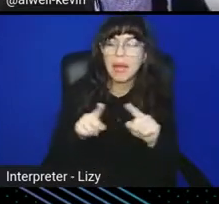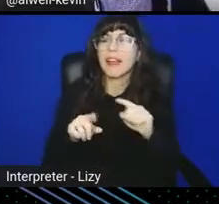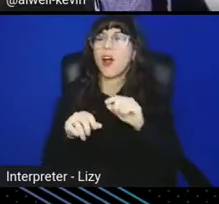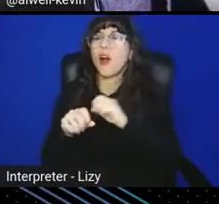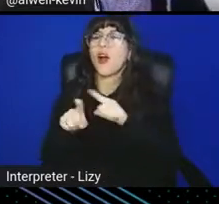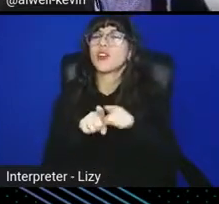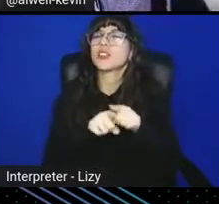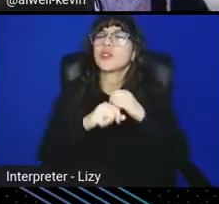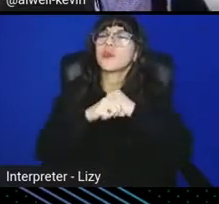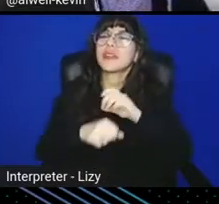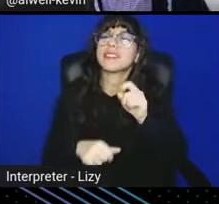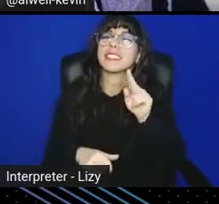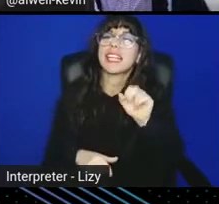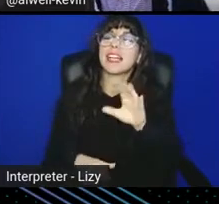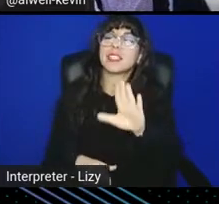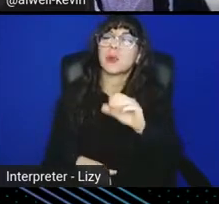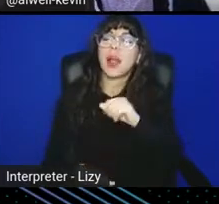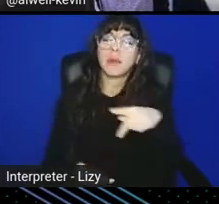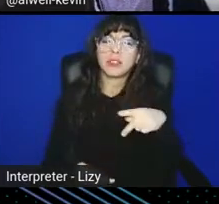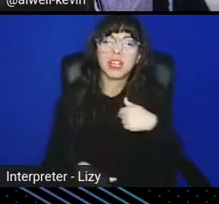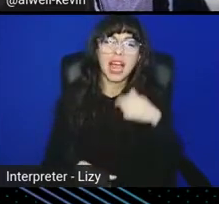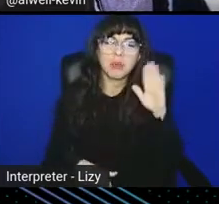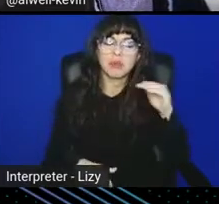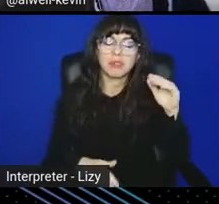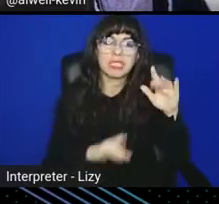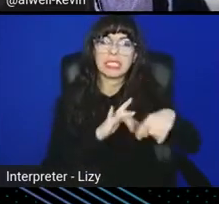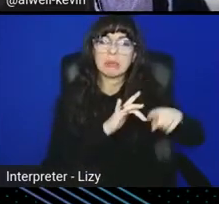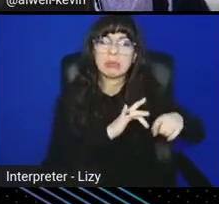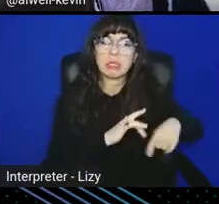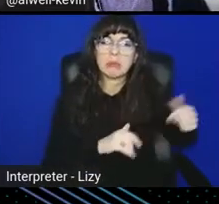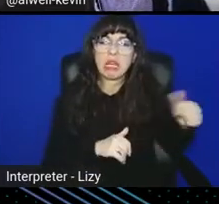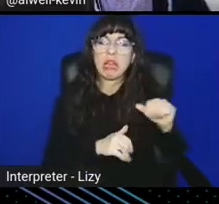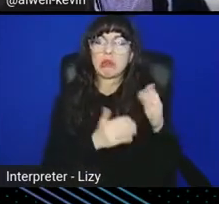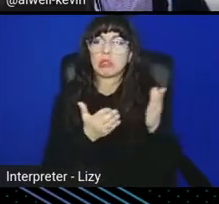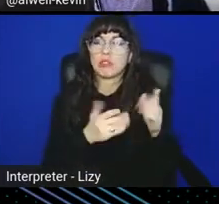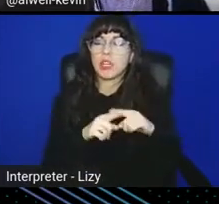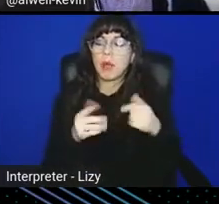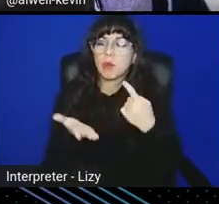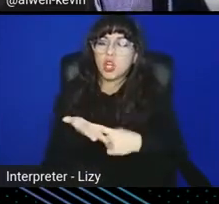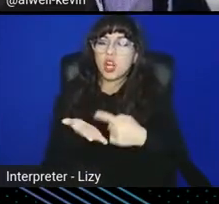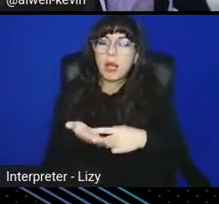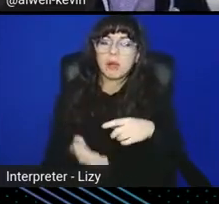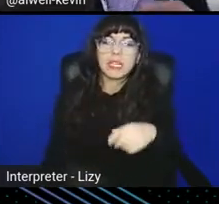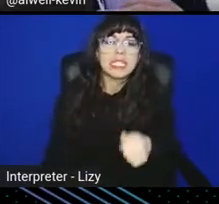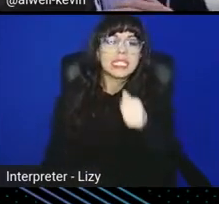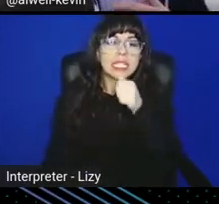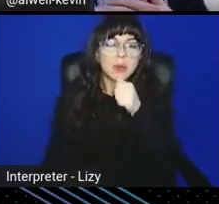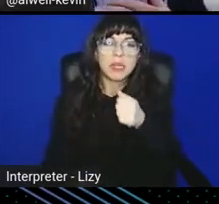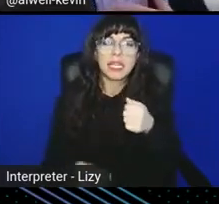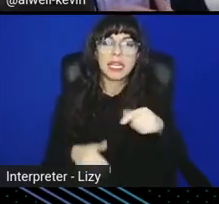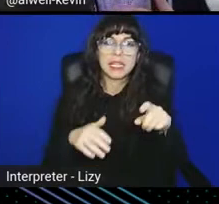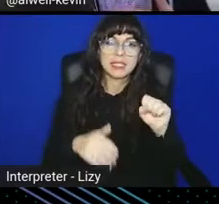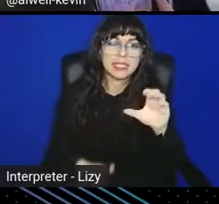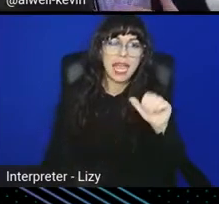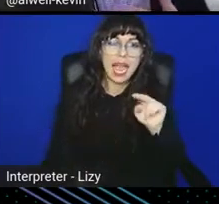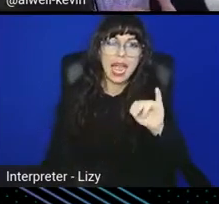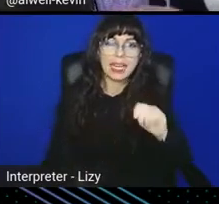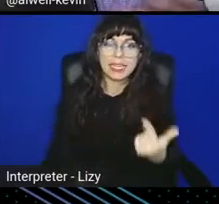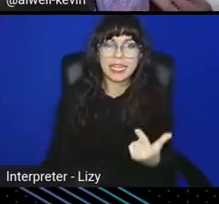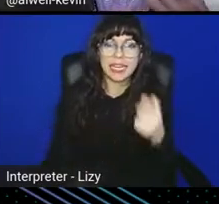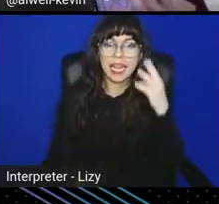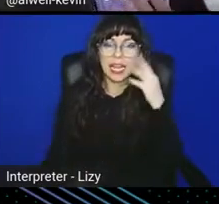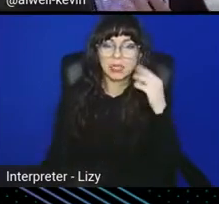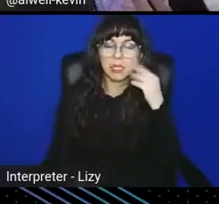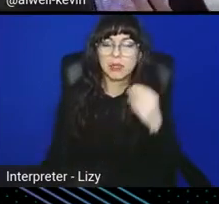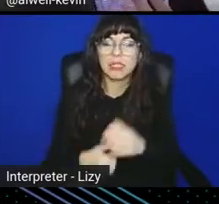applications. And so I'm going to skip over some of these other services and just talk about the secret scanning experience. So maybe one of the first things you see here is